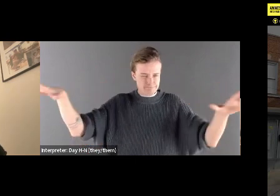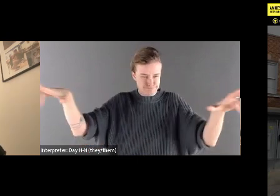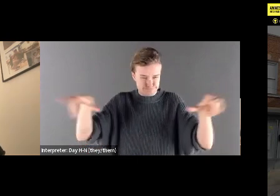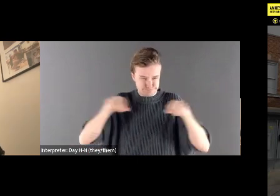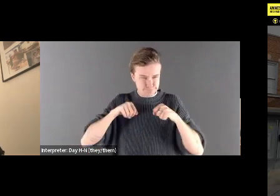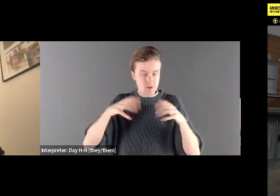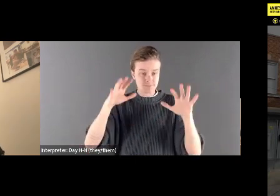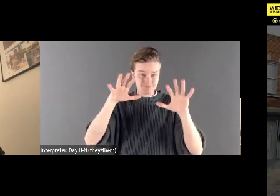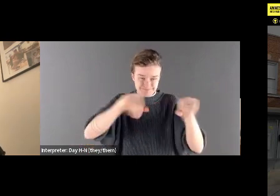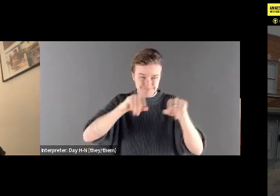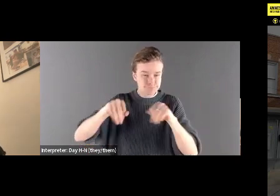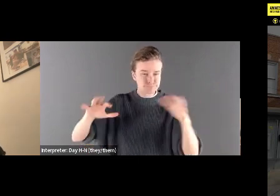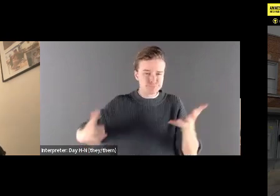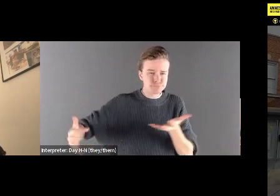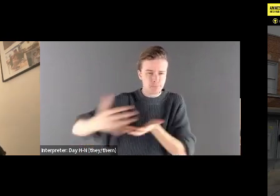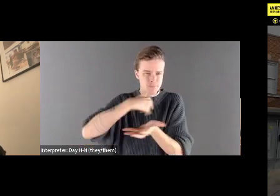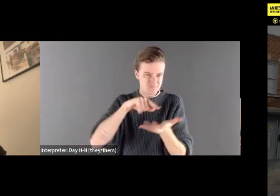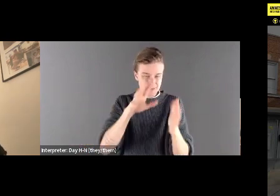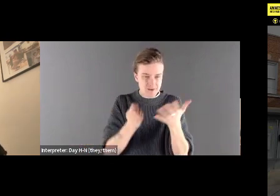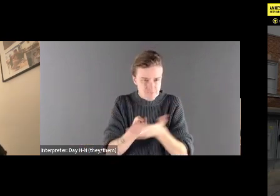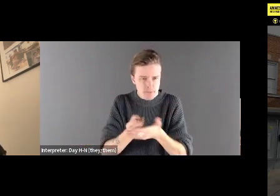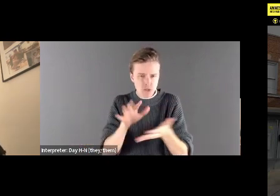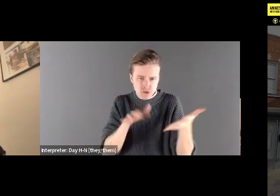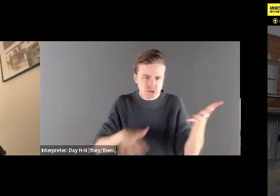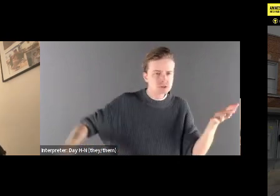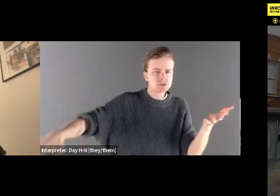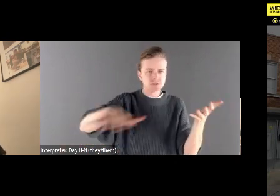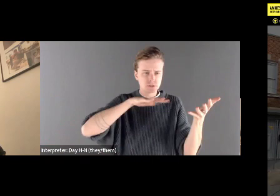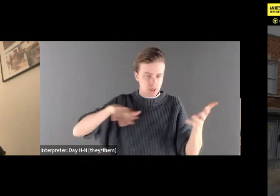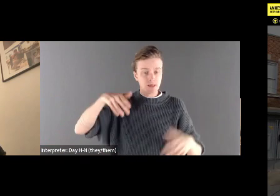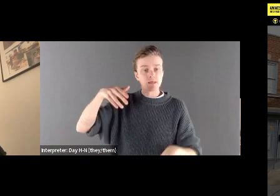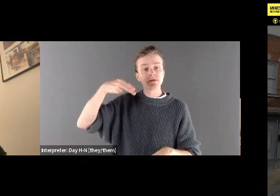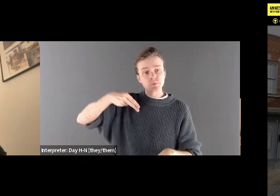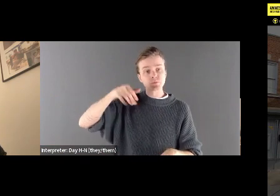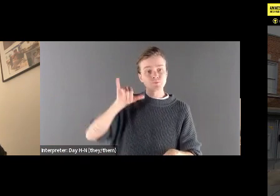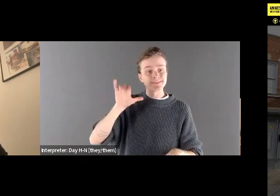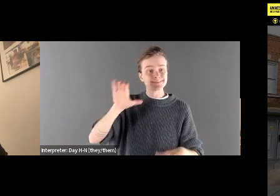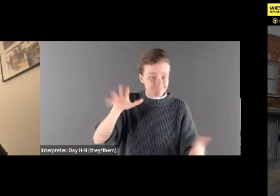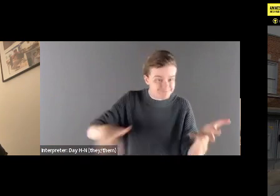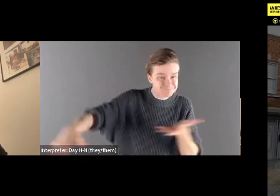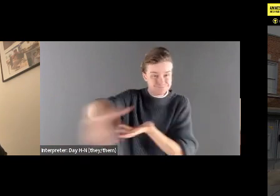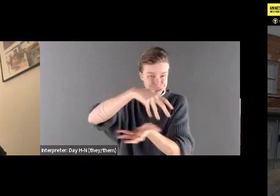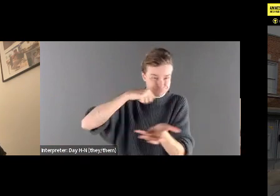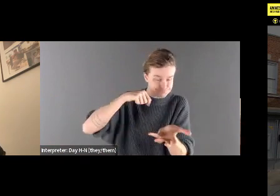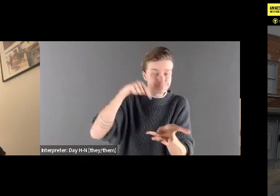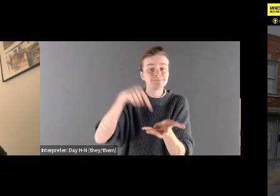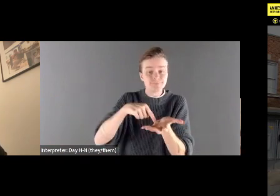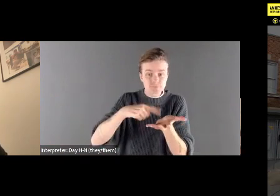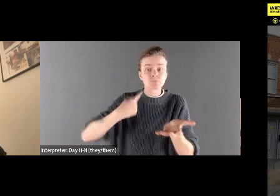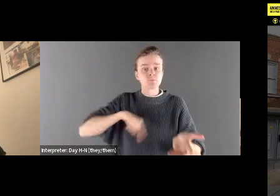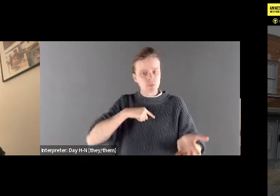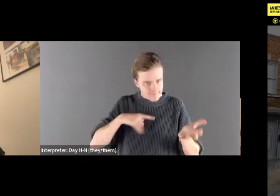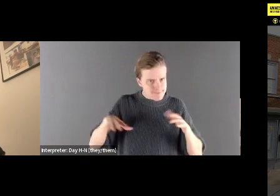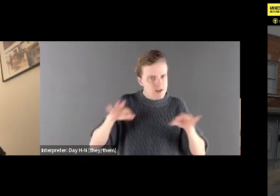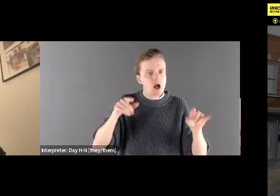recruited 7,500 volunteers from across 150 countries, we were able to tag cameras that